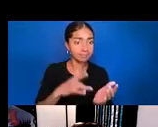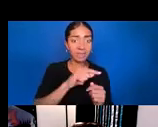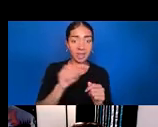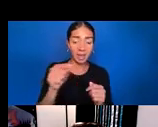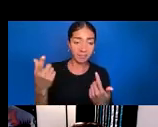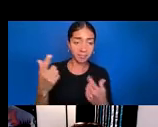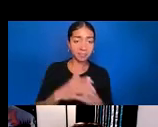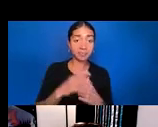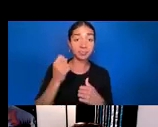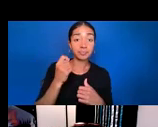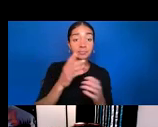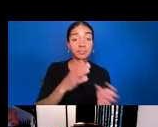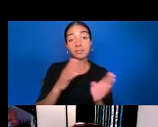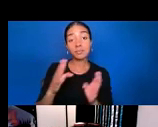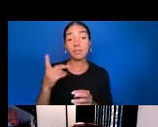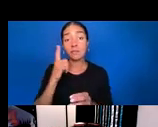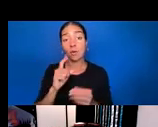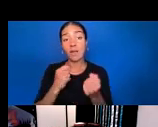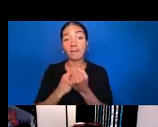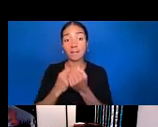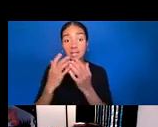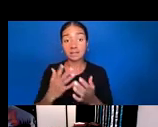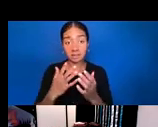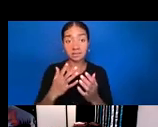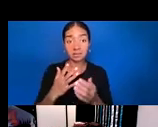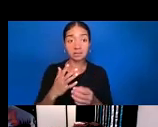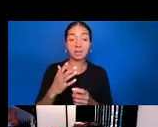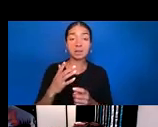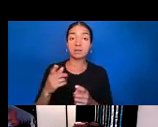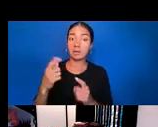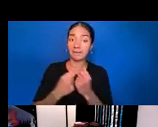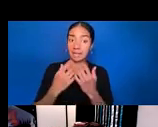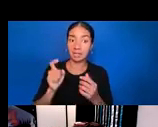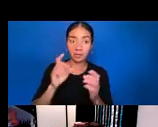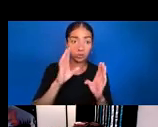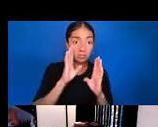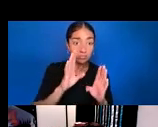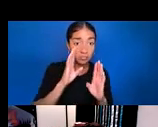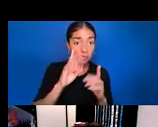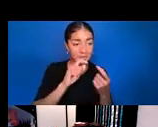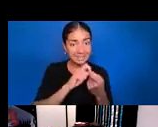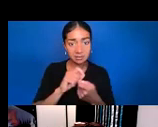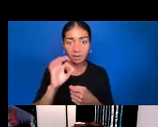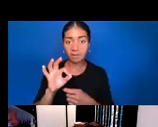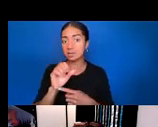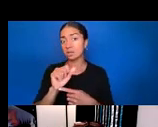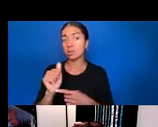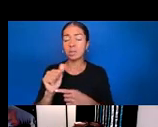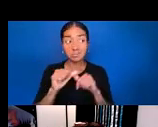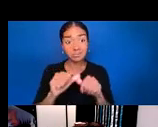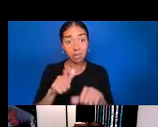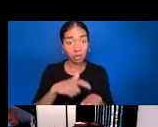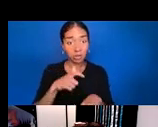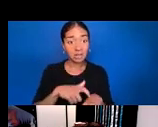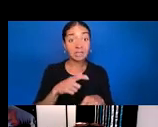prolonged attention to the details of sexual assault, especially if you're sitting with somebody and they told you about